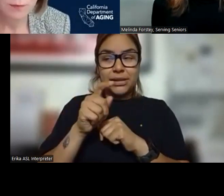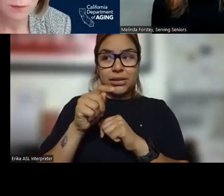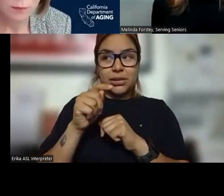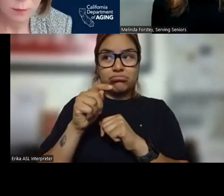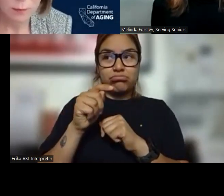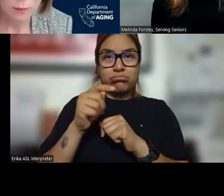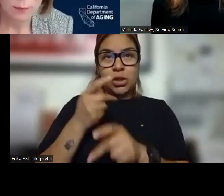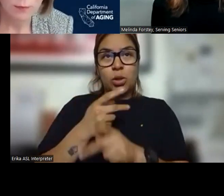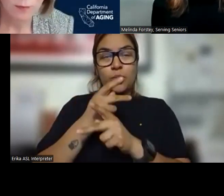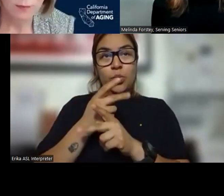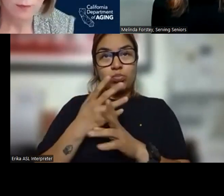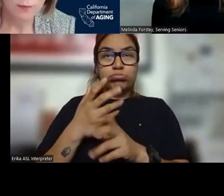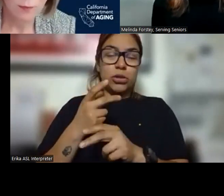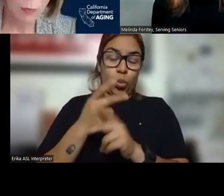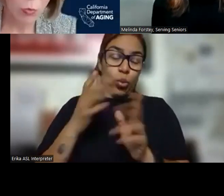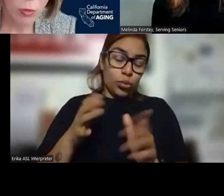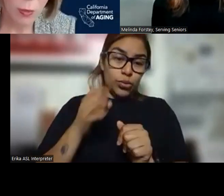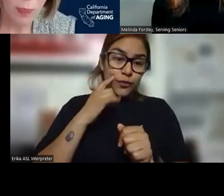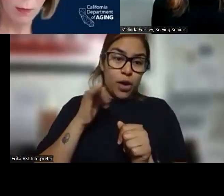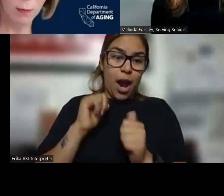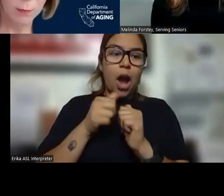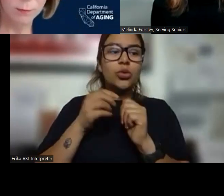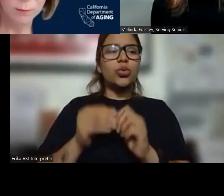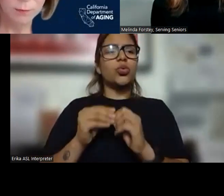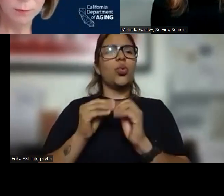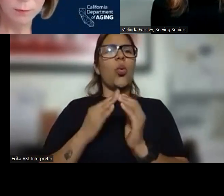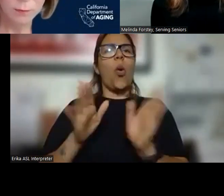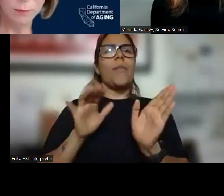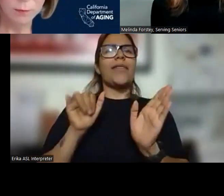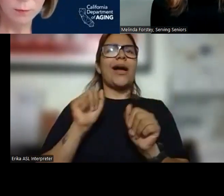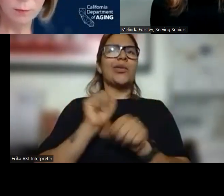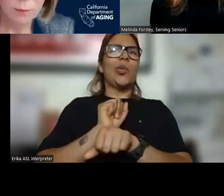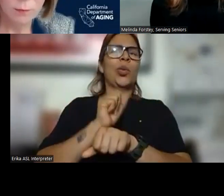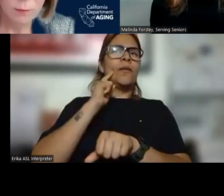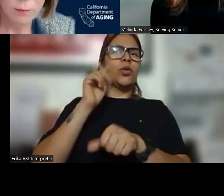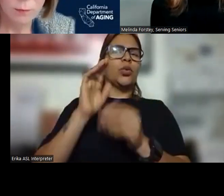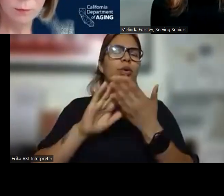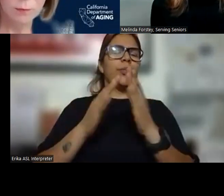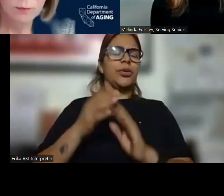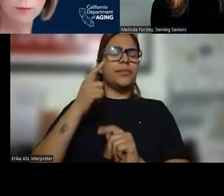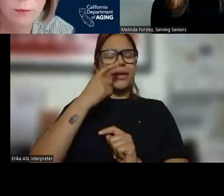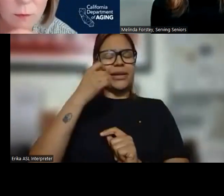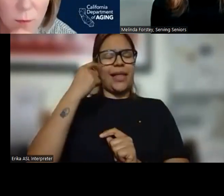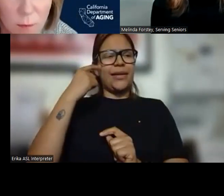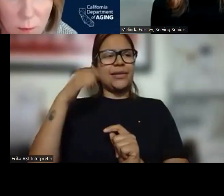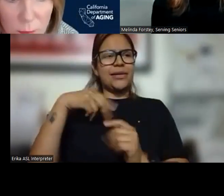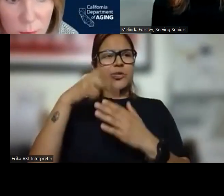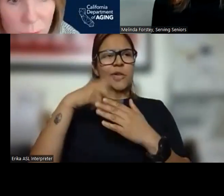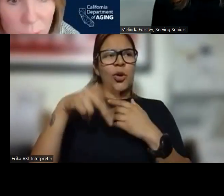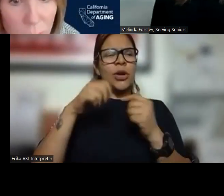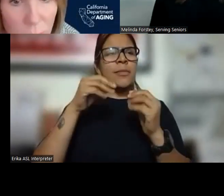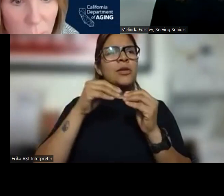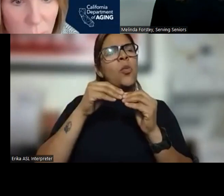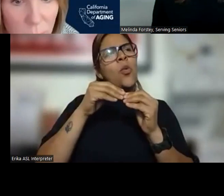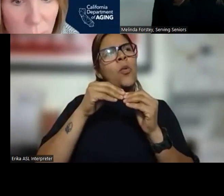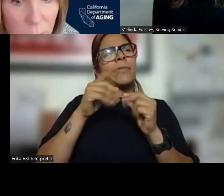with PACE to expand the work in your communities. Because I think that this program, along with these shallow